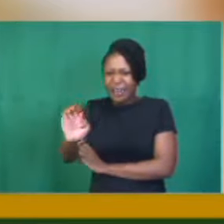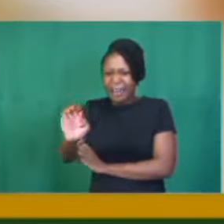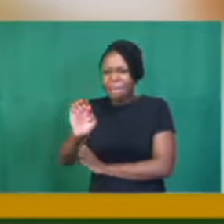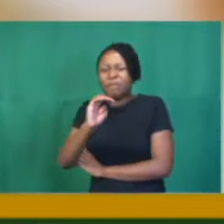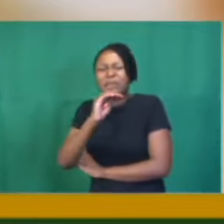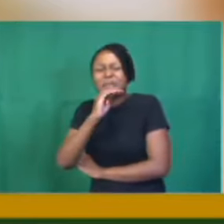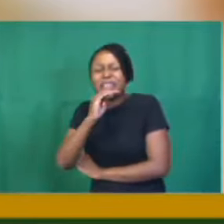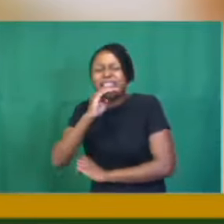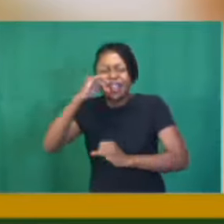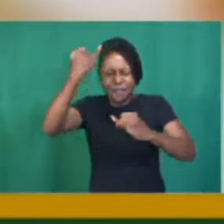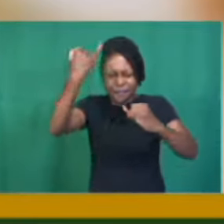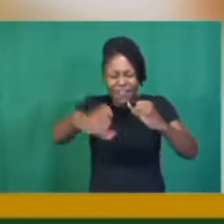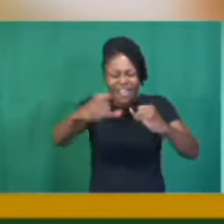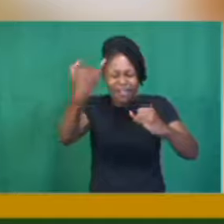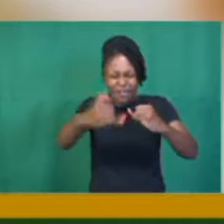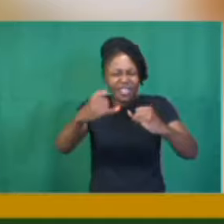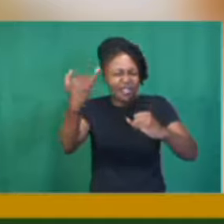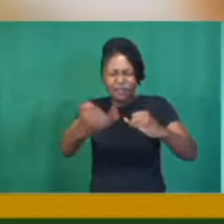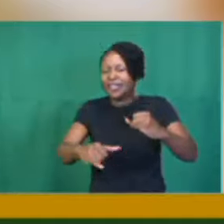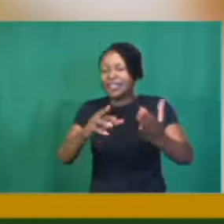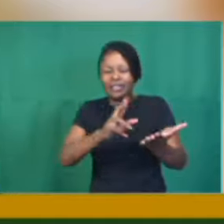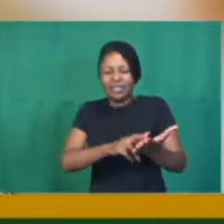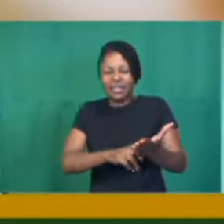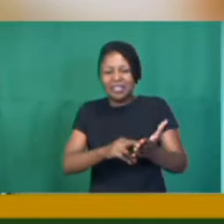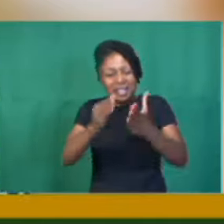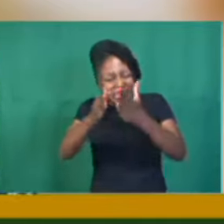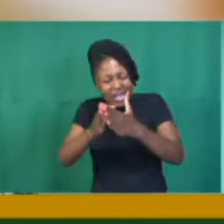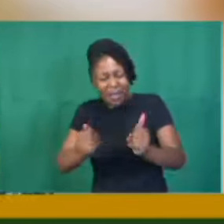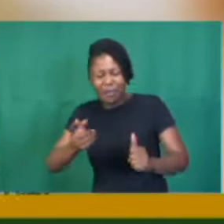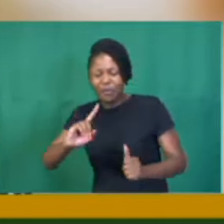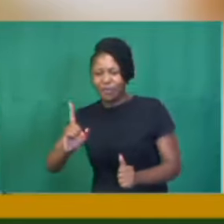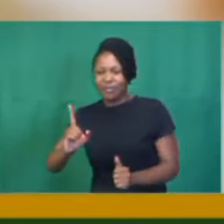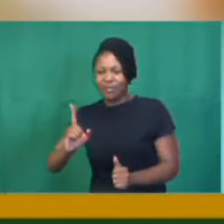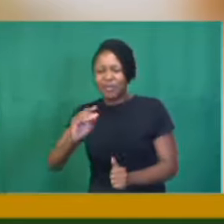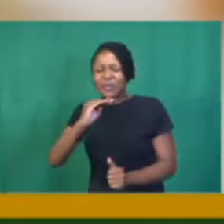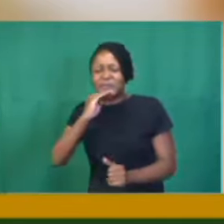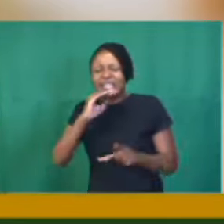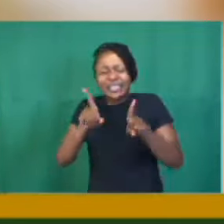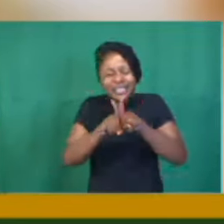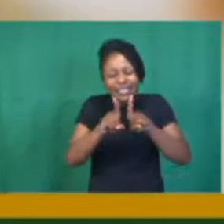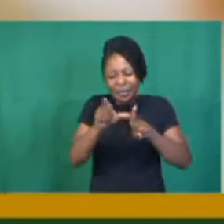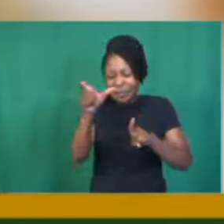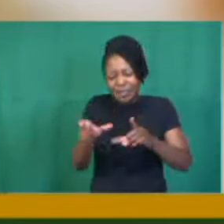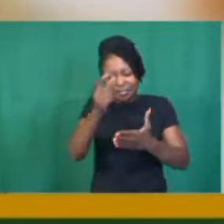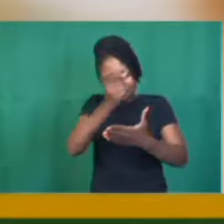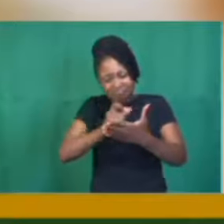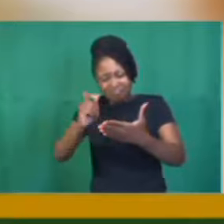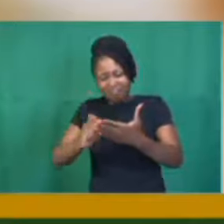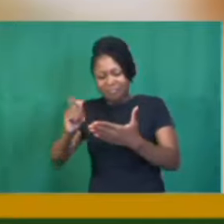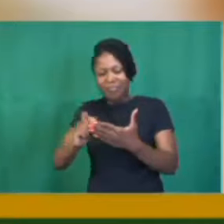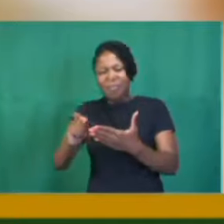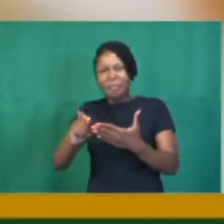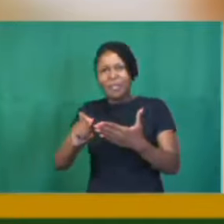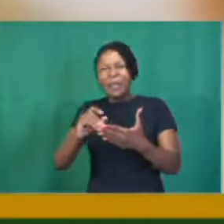of something. So now the decision that the writer is faced here, it is a decision that is going to be